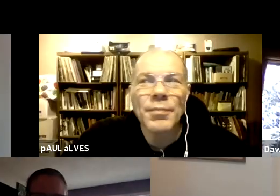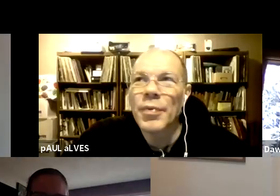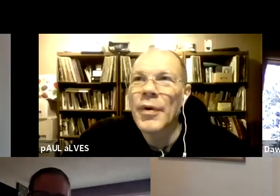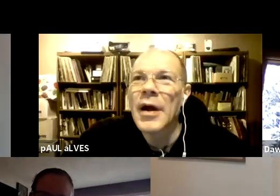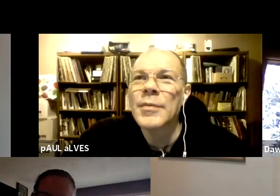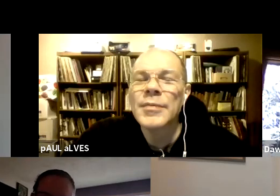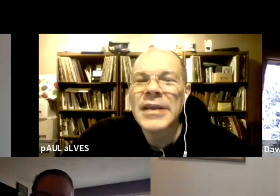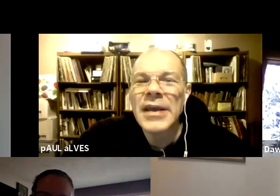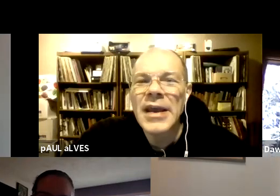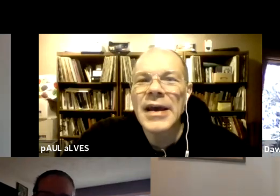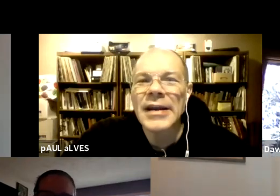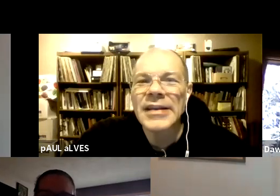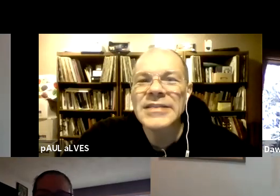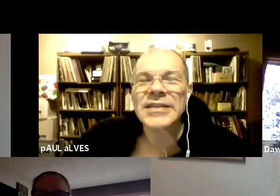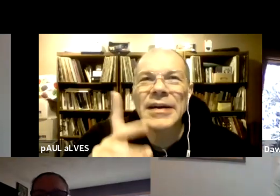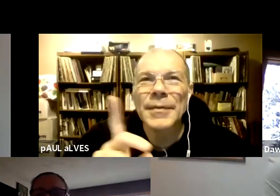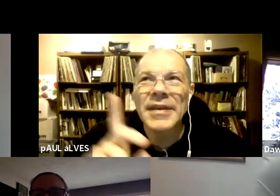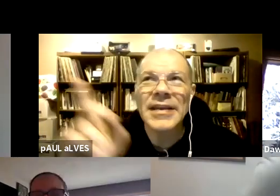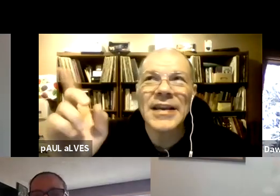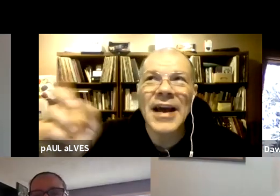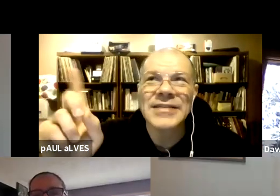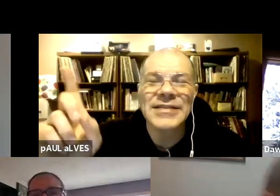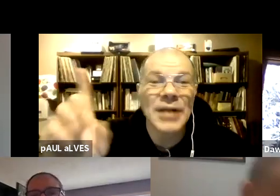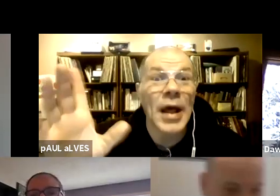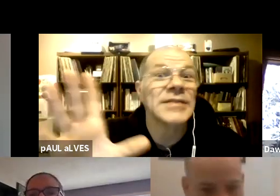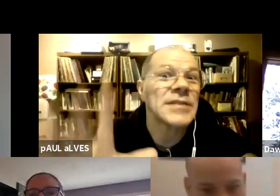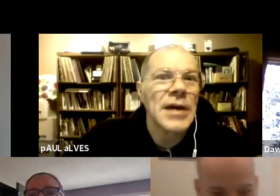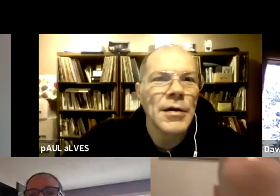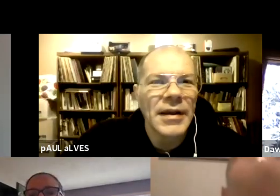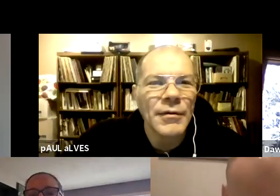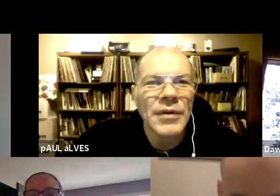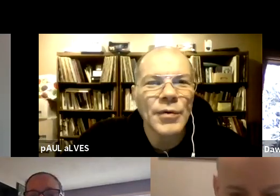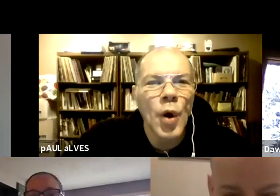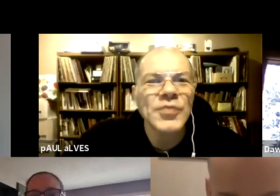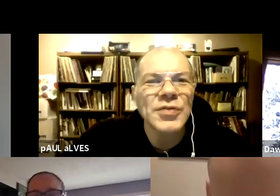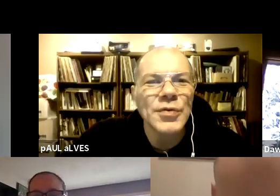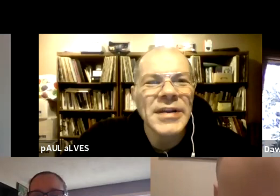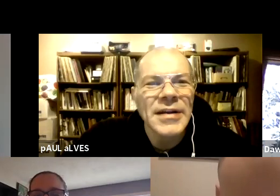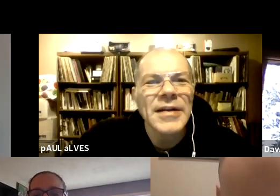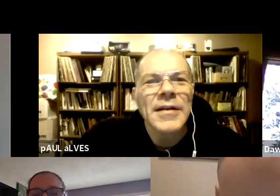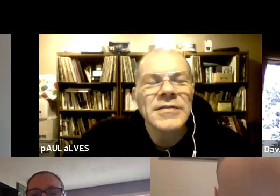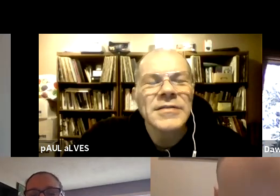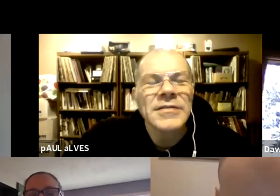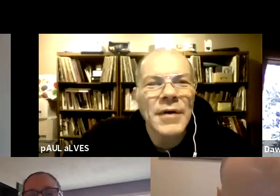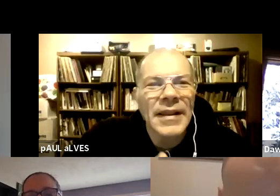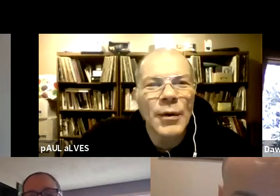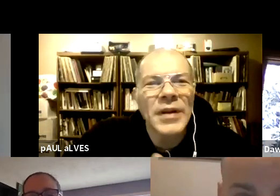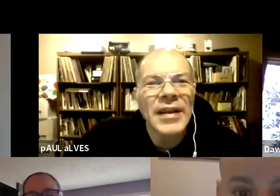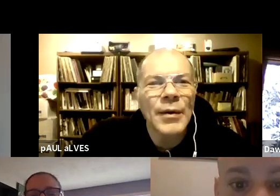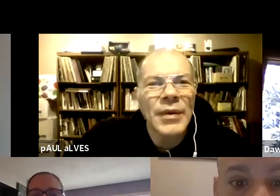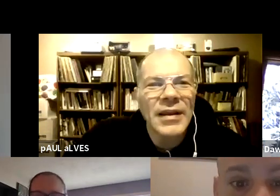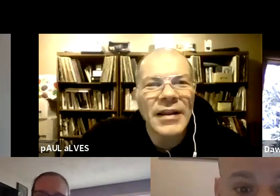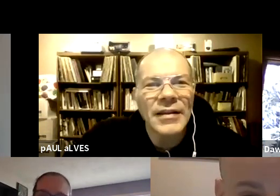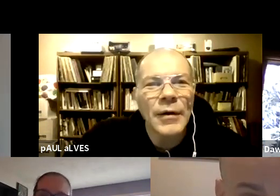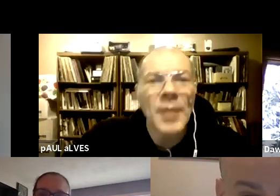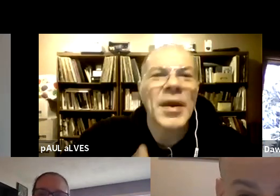I probably can. He has his class now, like we do homeschooling. Okay, good. So like one day